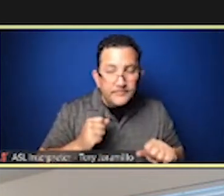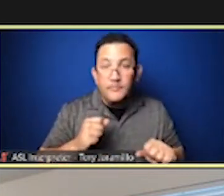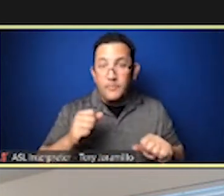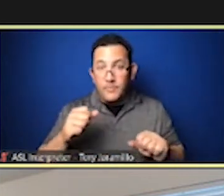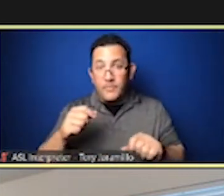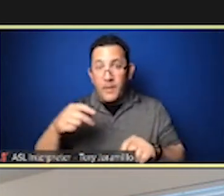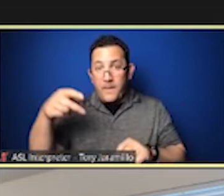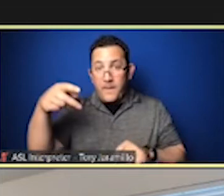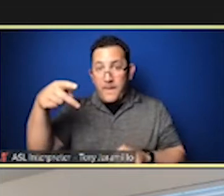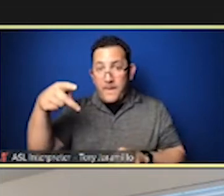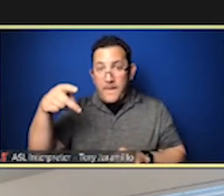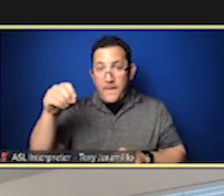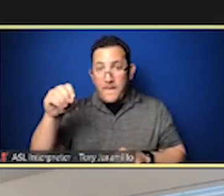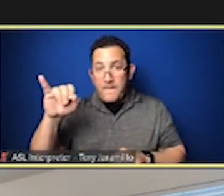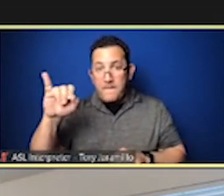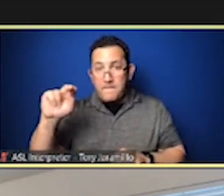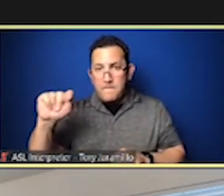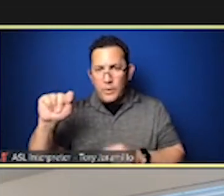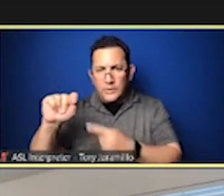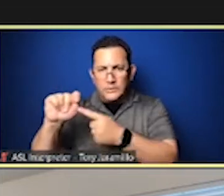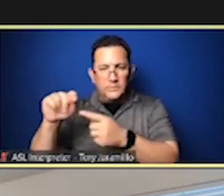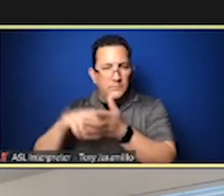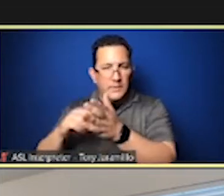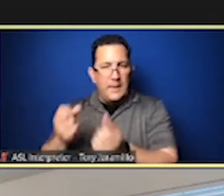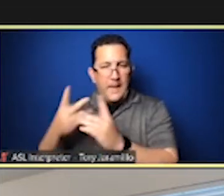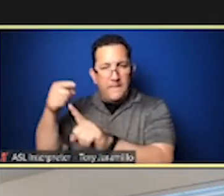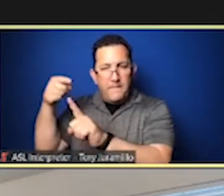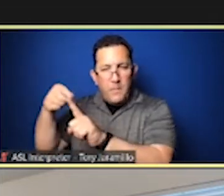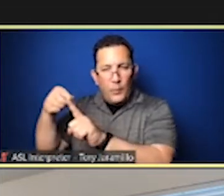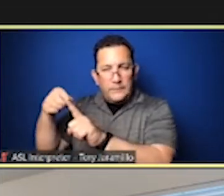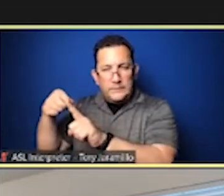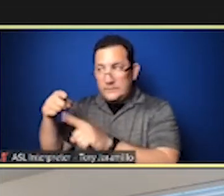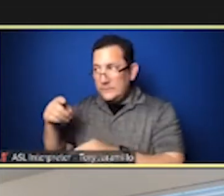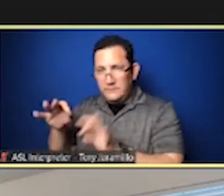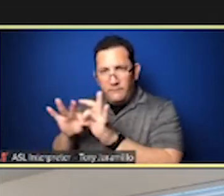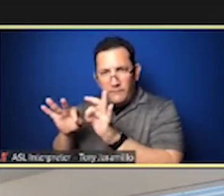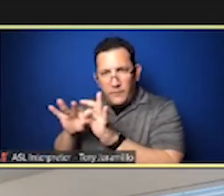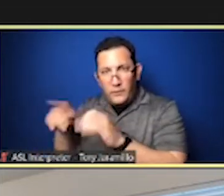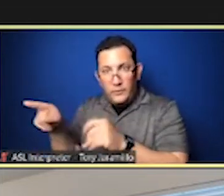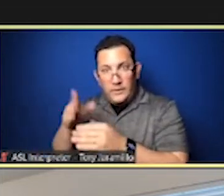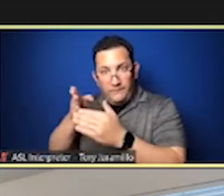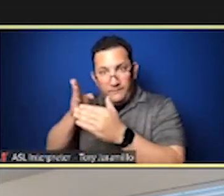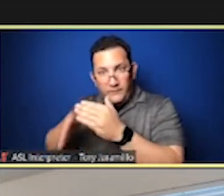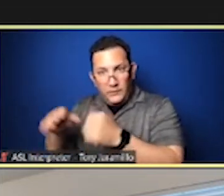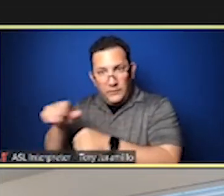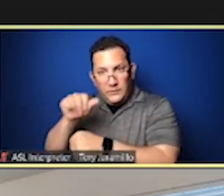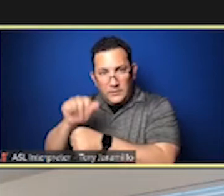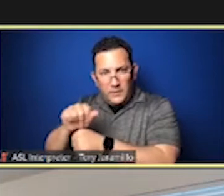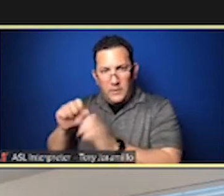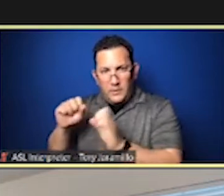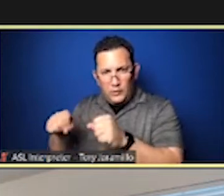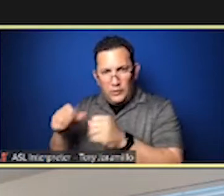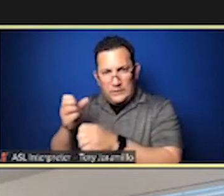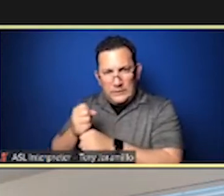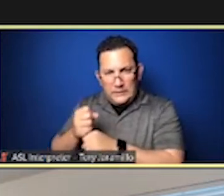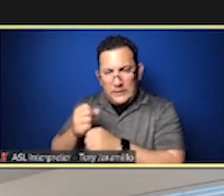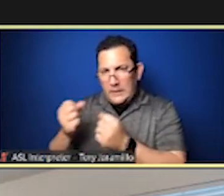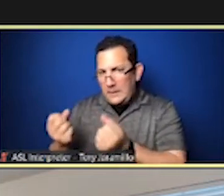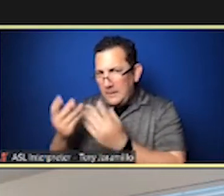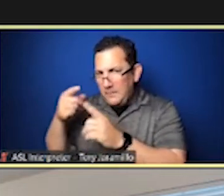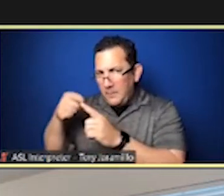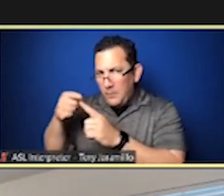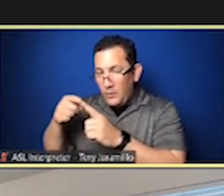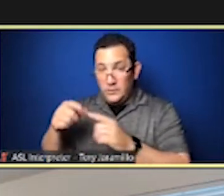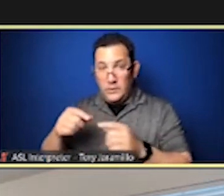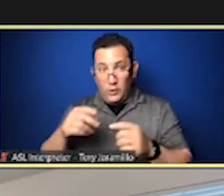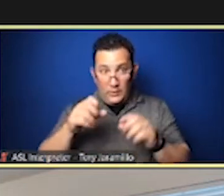point values associated with those assignments. You can see which assignments have been graded by the